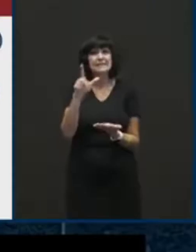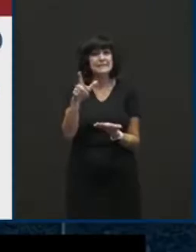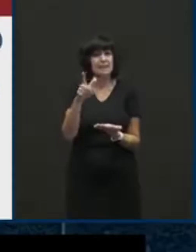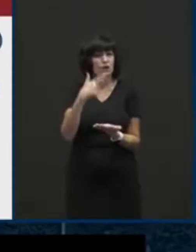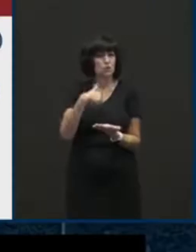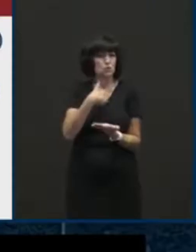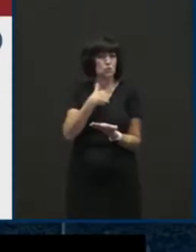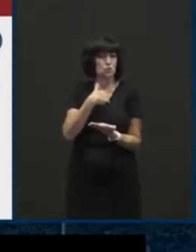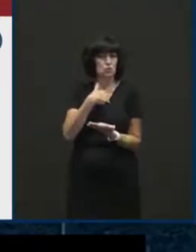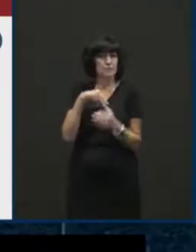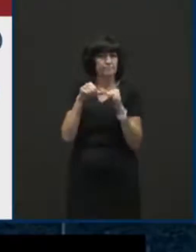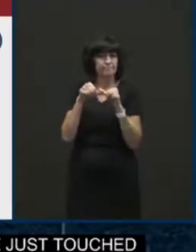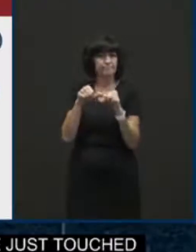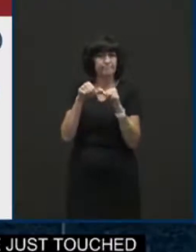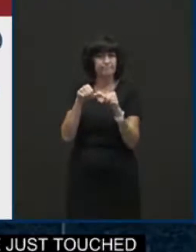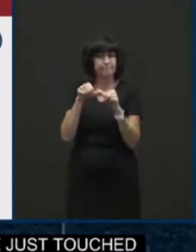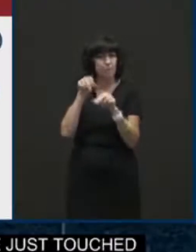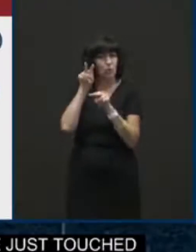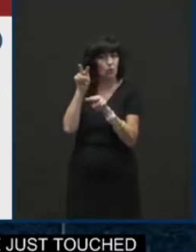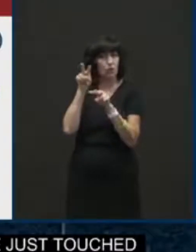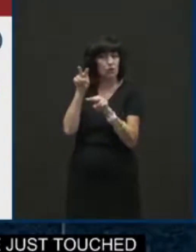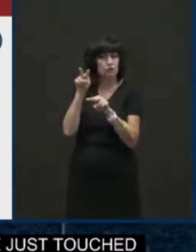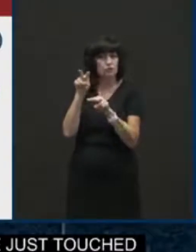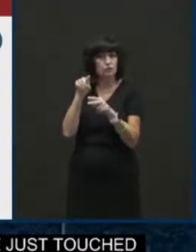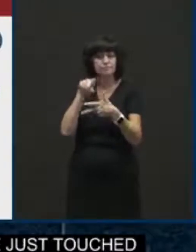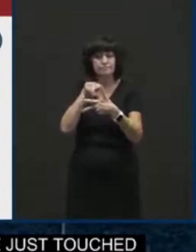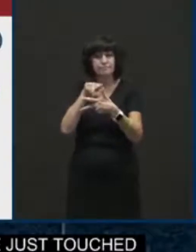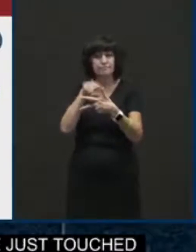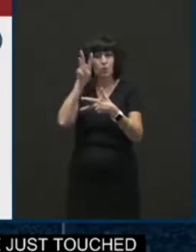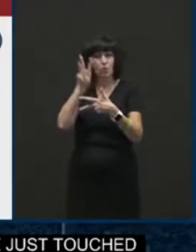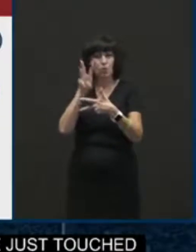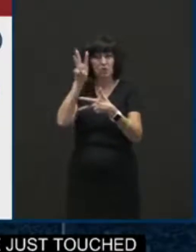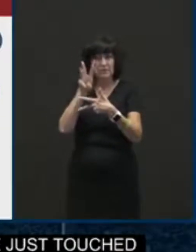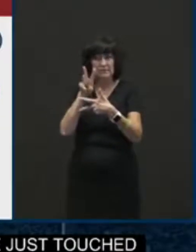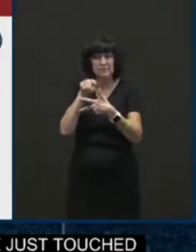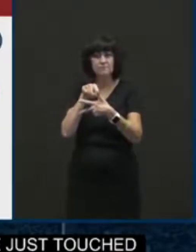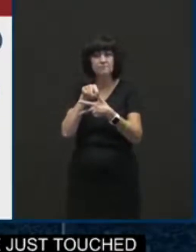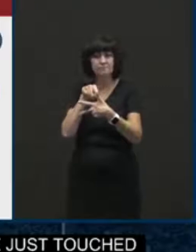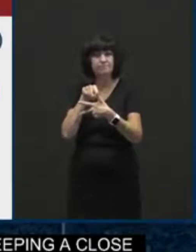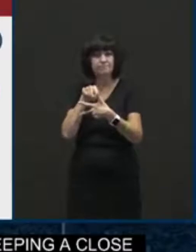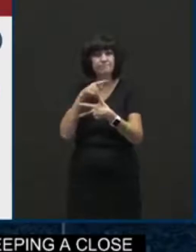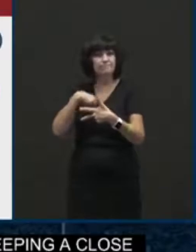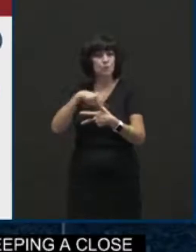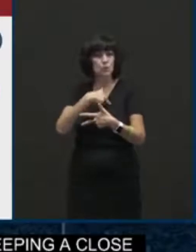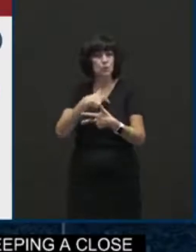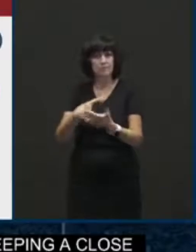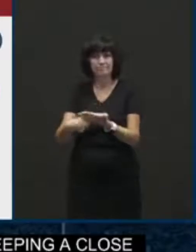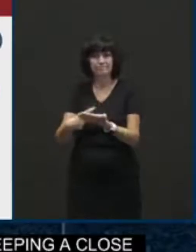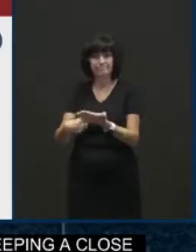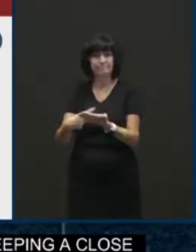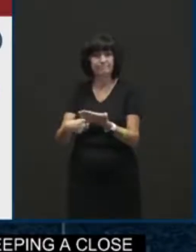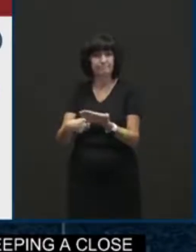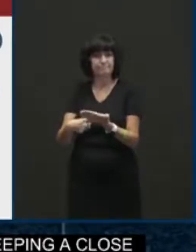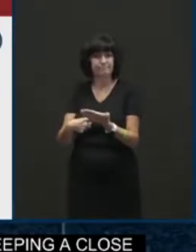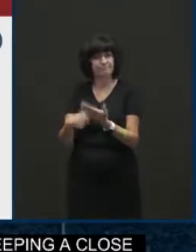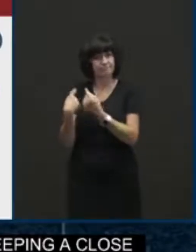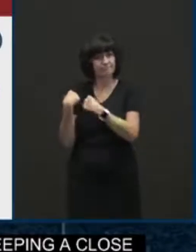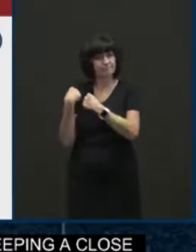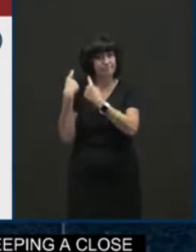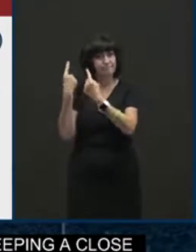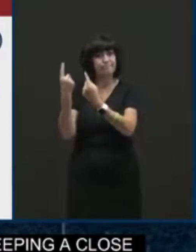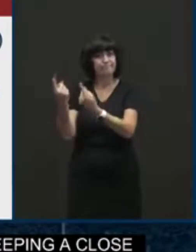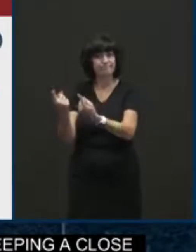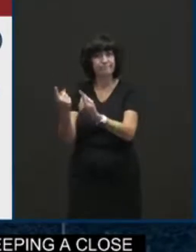close eye on. Wilmington is one of those areas that we've been talking about for a while, several